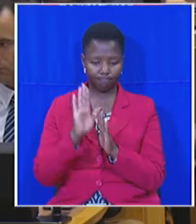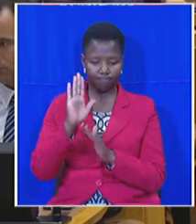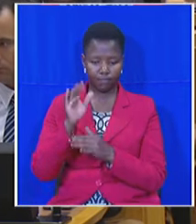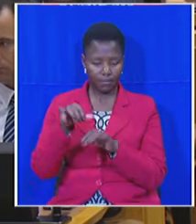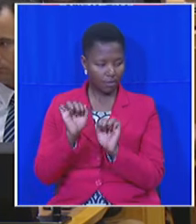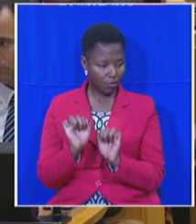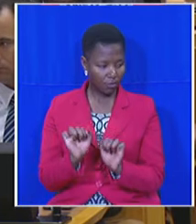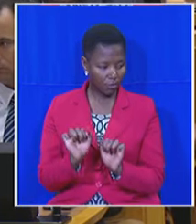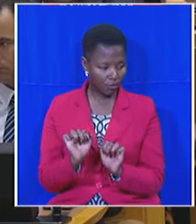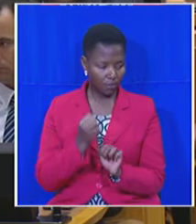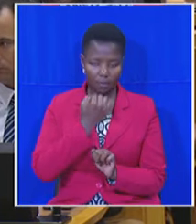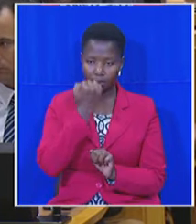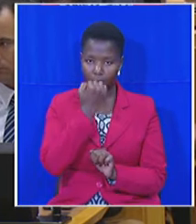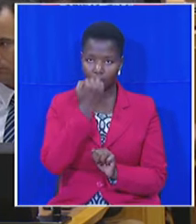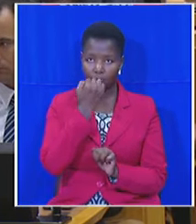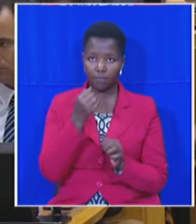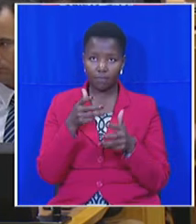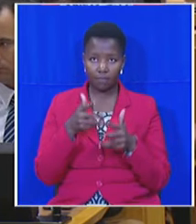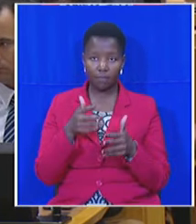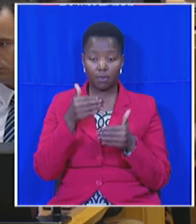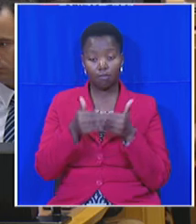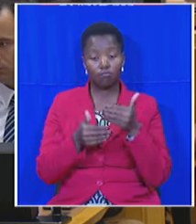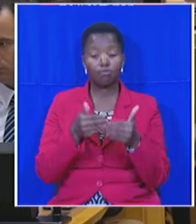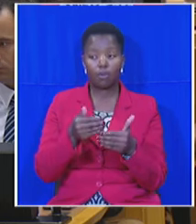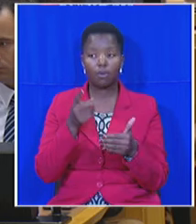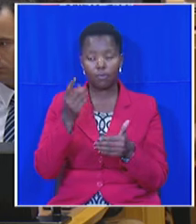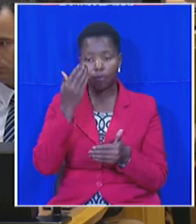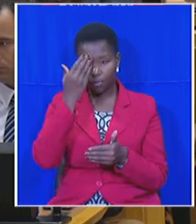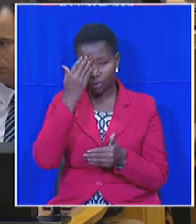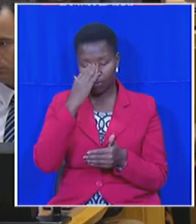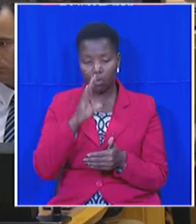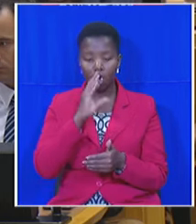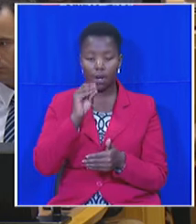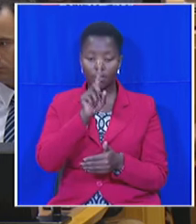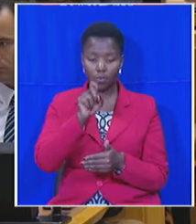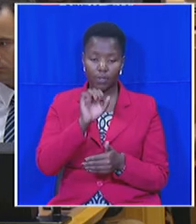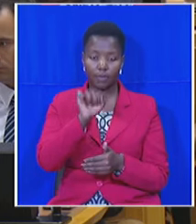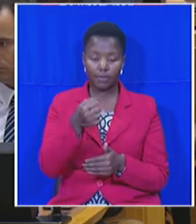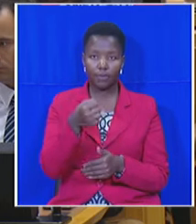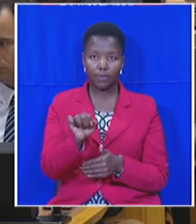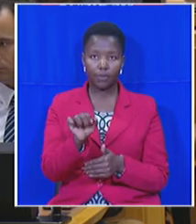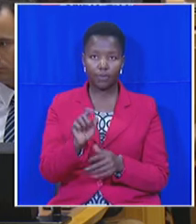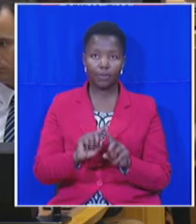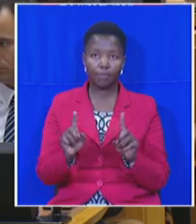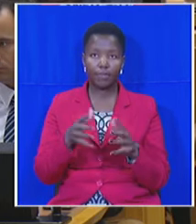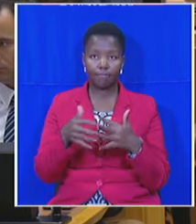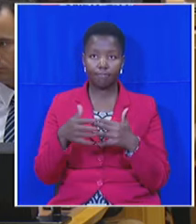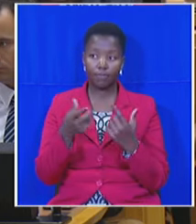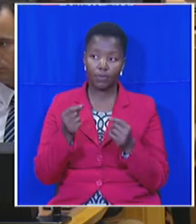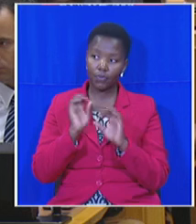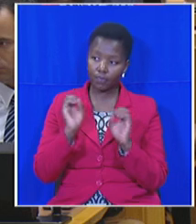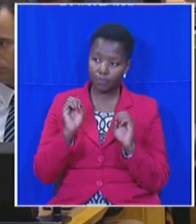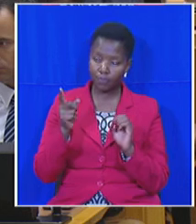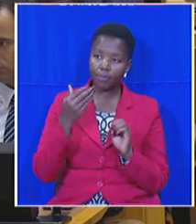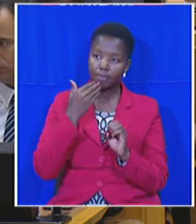Chairperson, sorry, the process was that you would put the question, yes and no, but given we're not doing that, can you